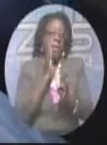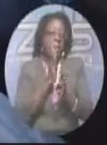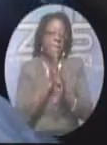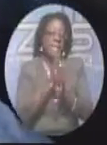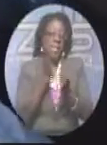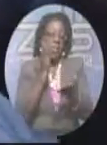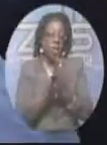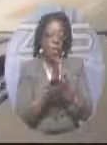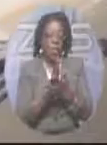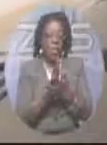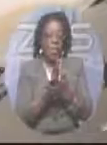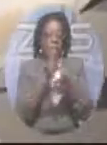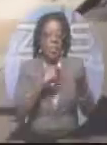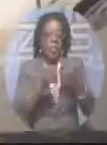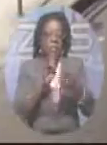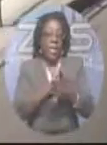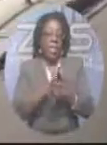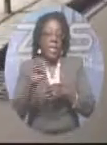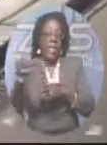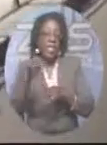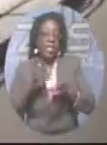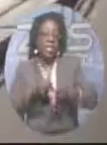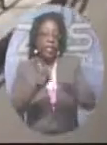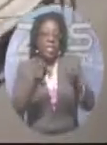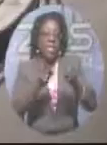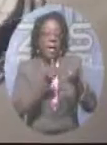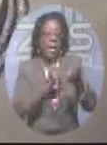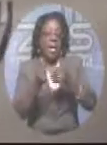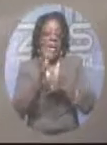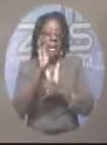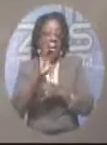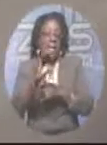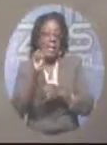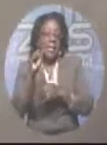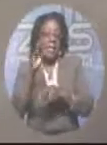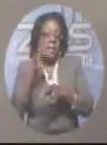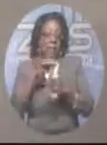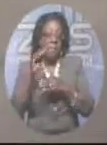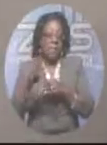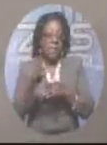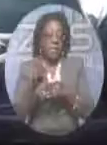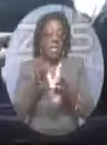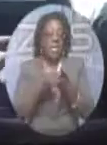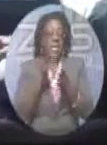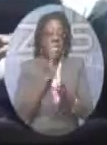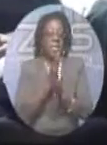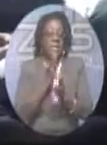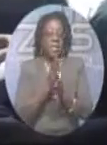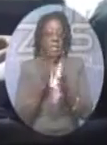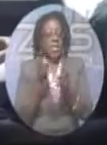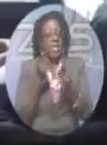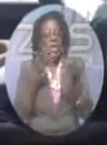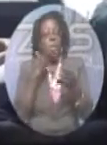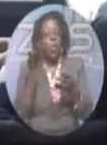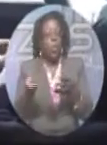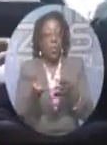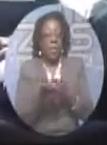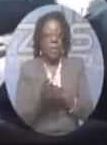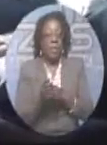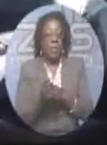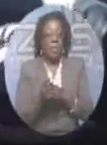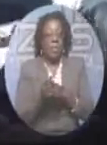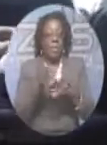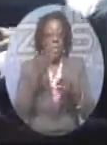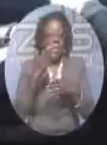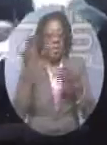back east, passing SC McPherson, right after the school's dismissal. This bus was a bit cooler, nice music, tinted